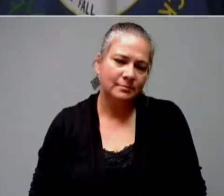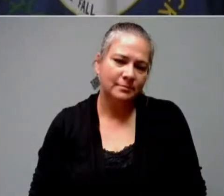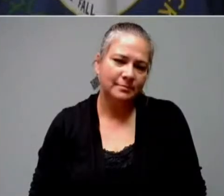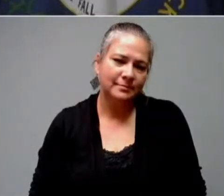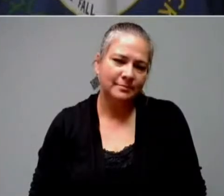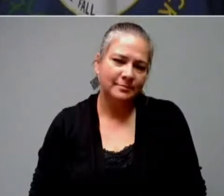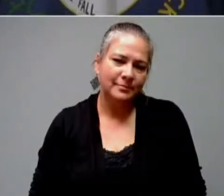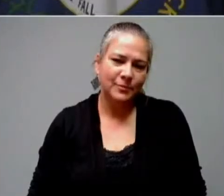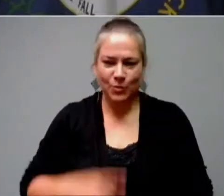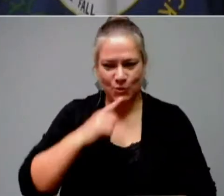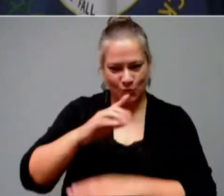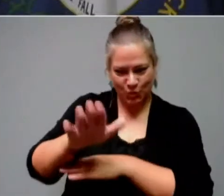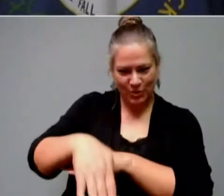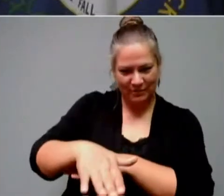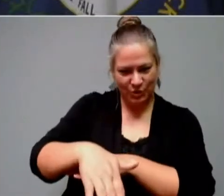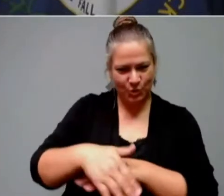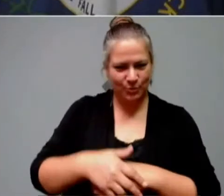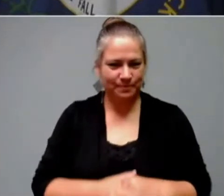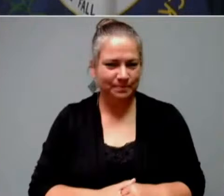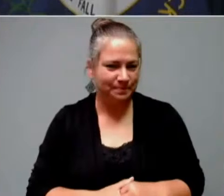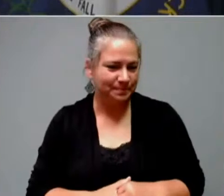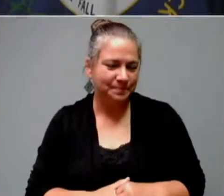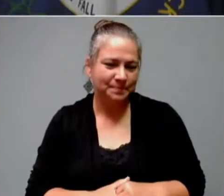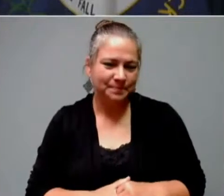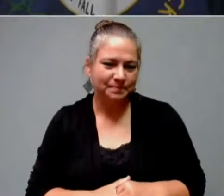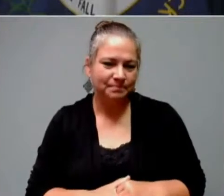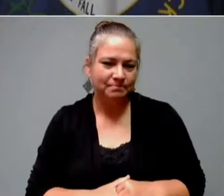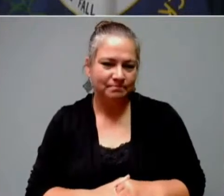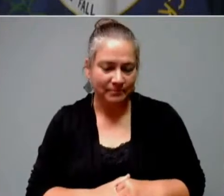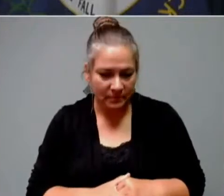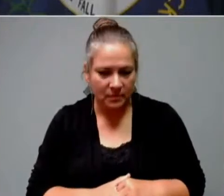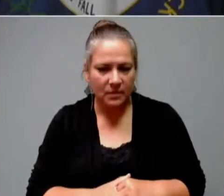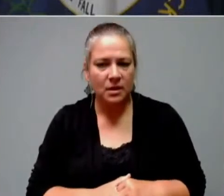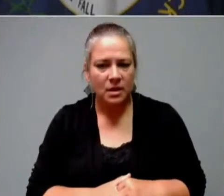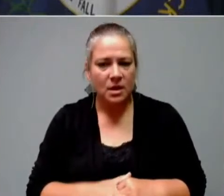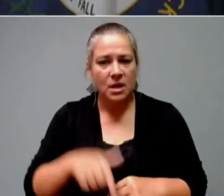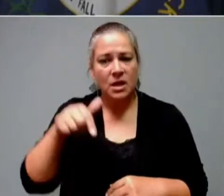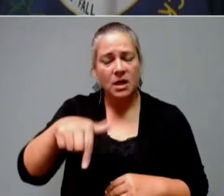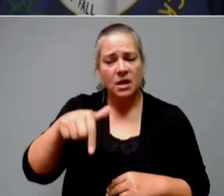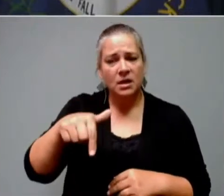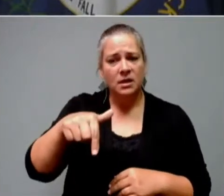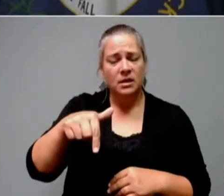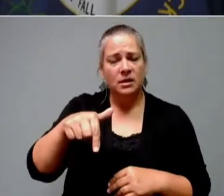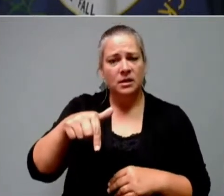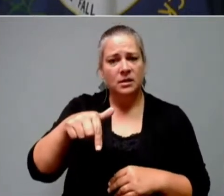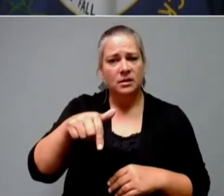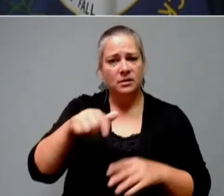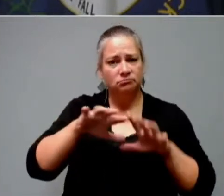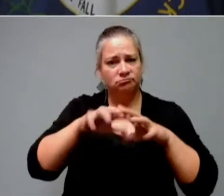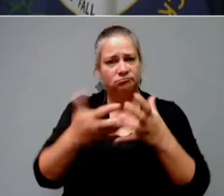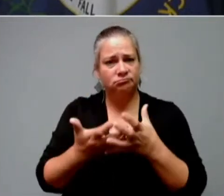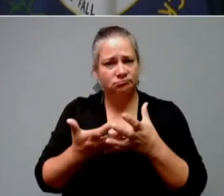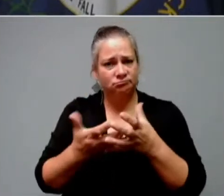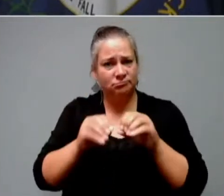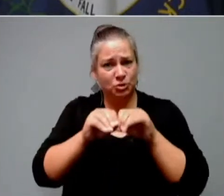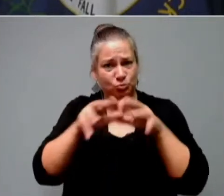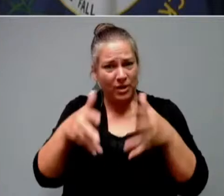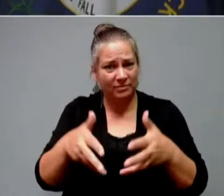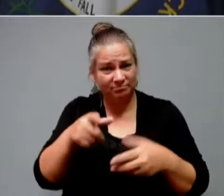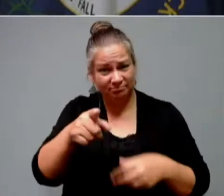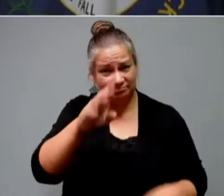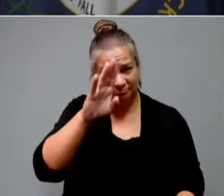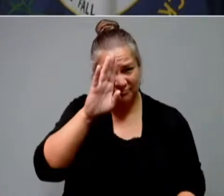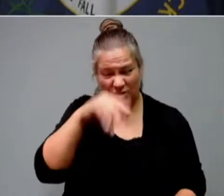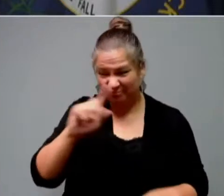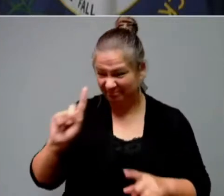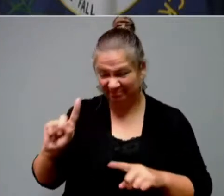Good afternoon. From the early days of this pandemic and beyond, we've known masks are one of our greatest weapons